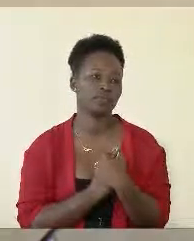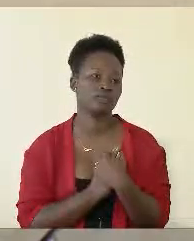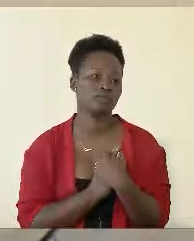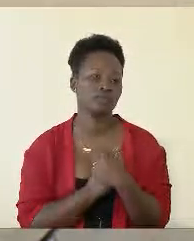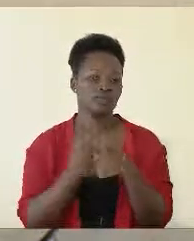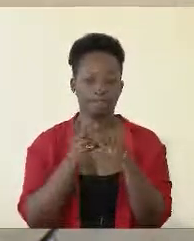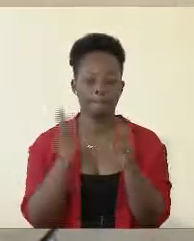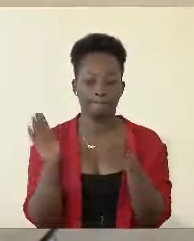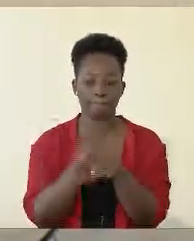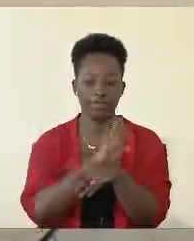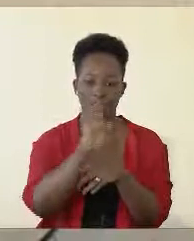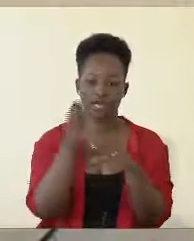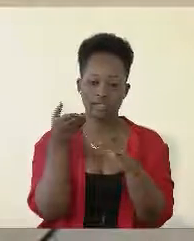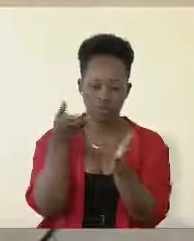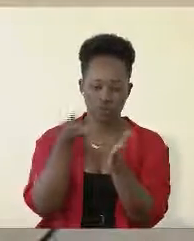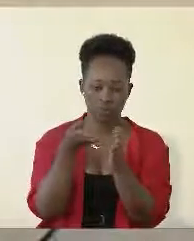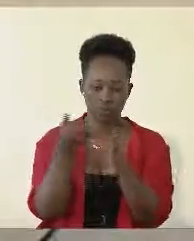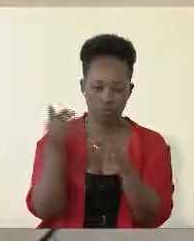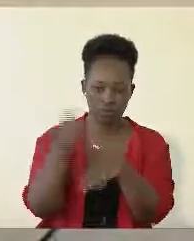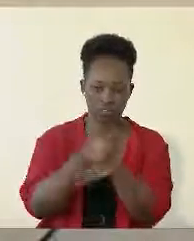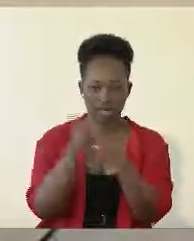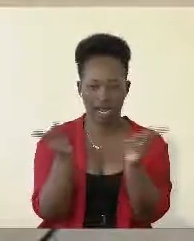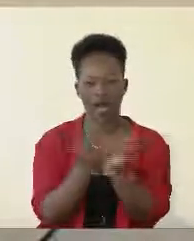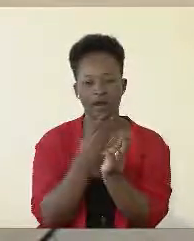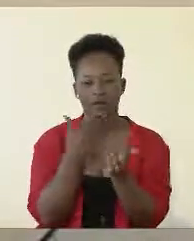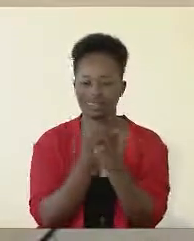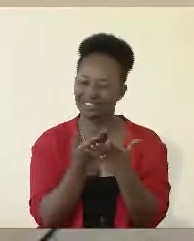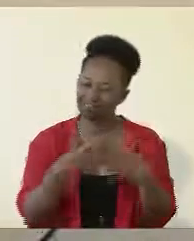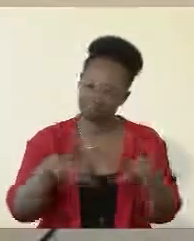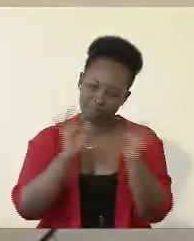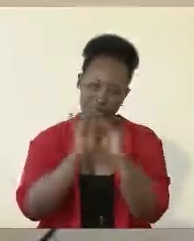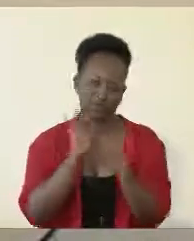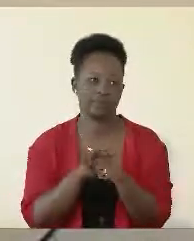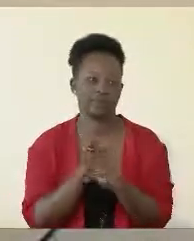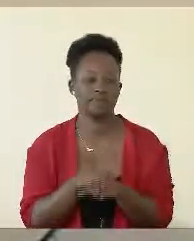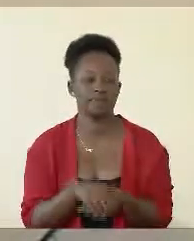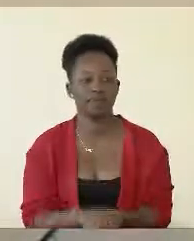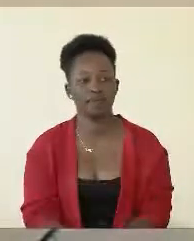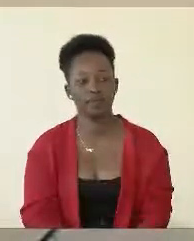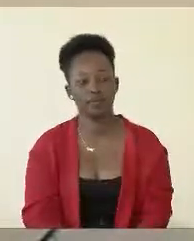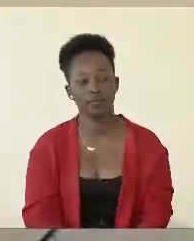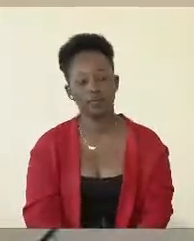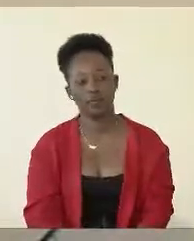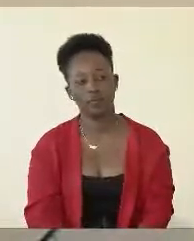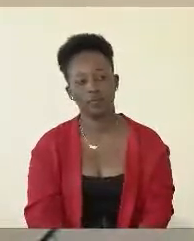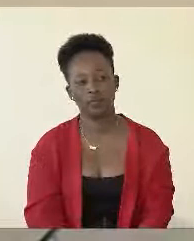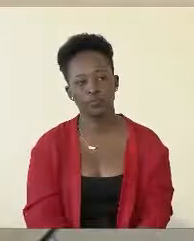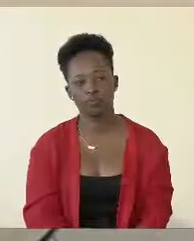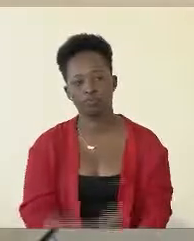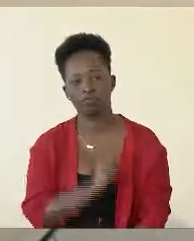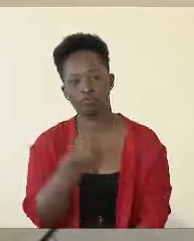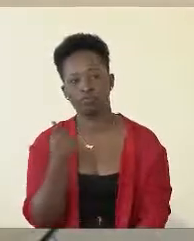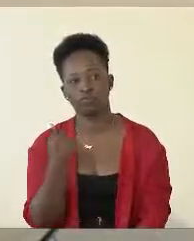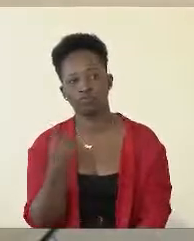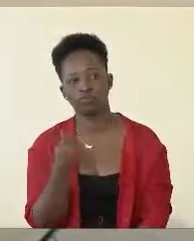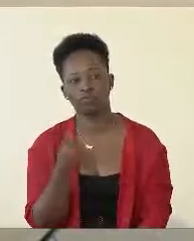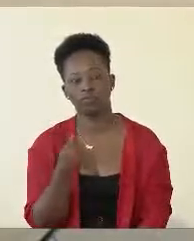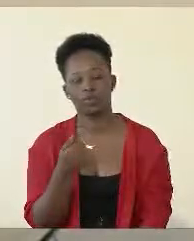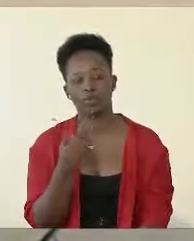of the business is very important. Is very, very important. Then we have